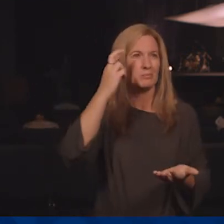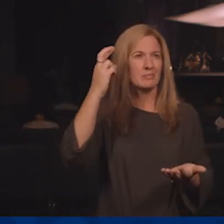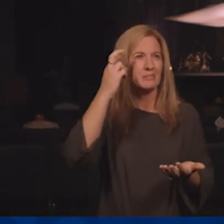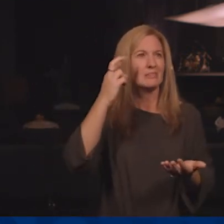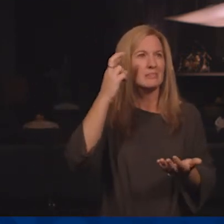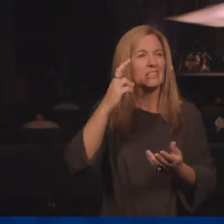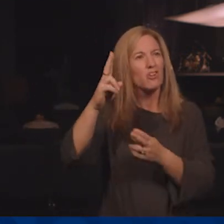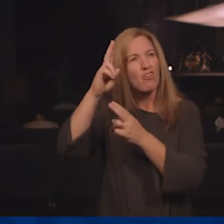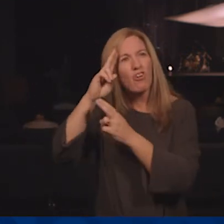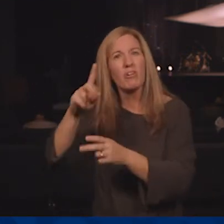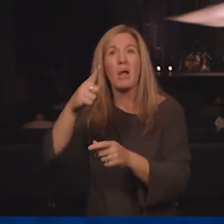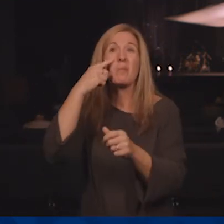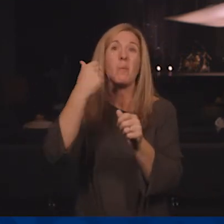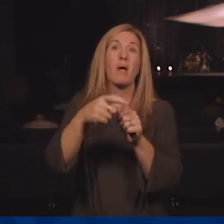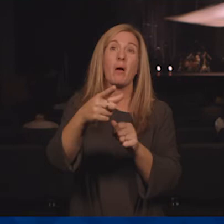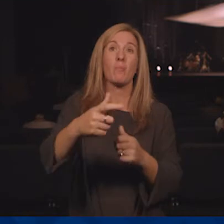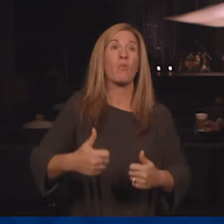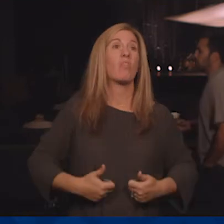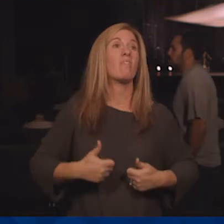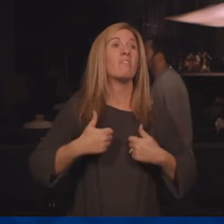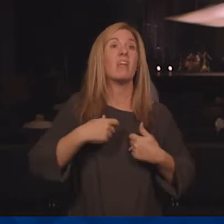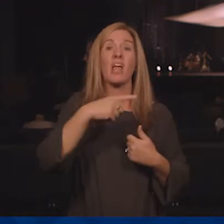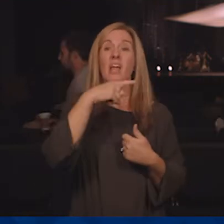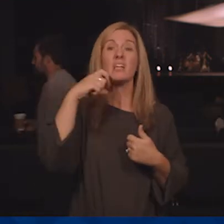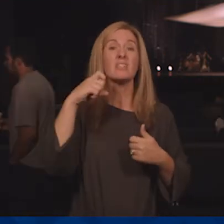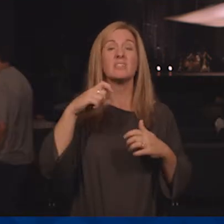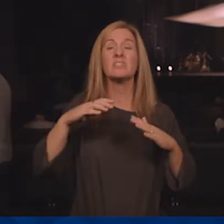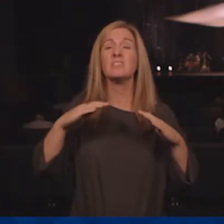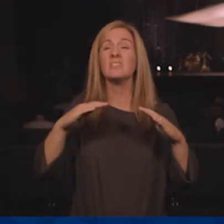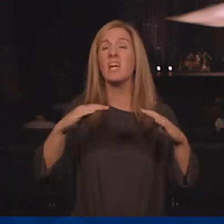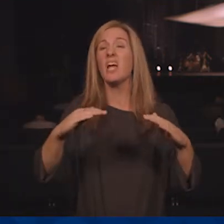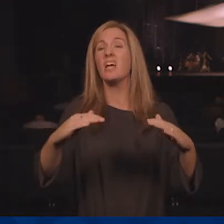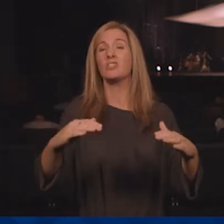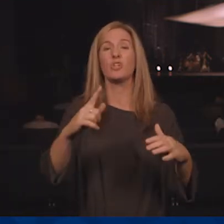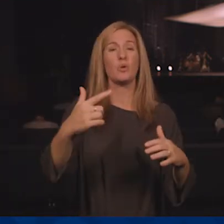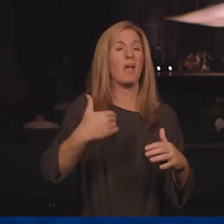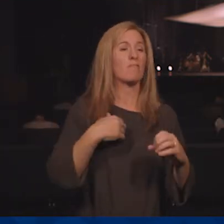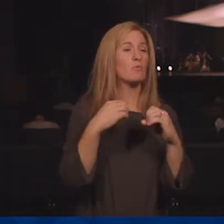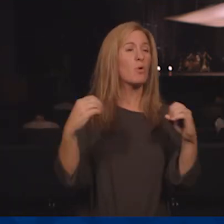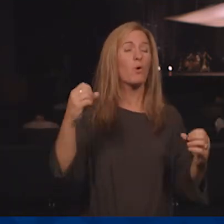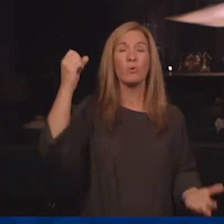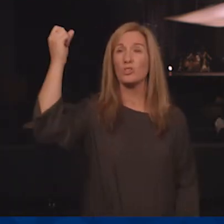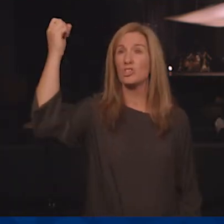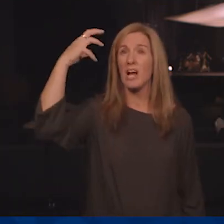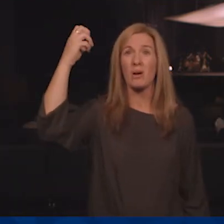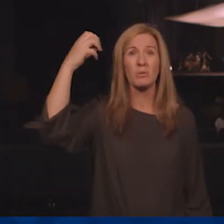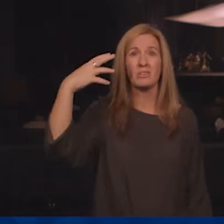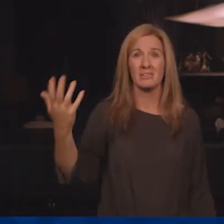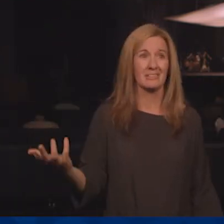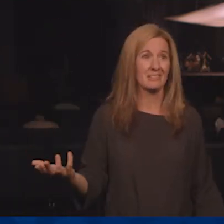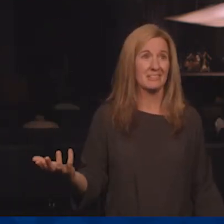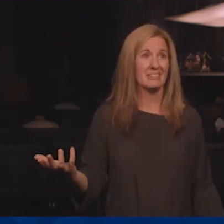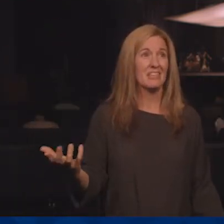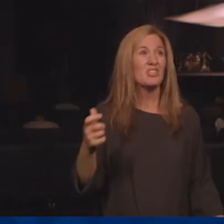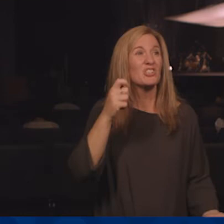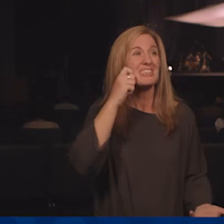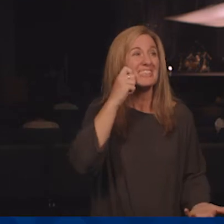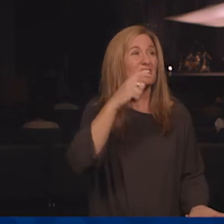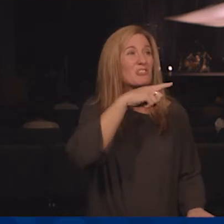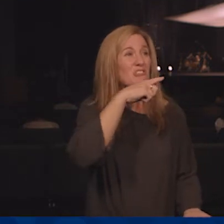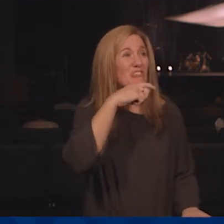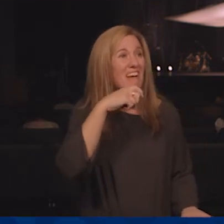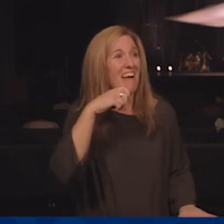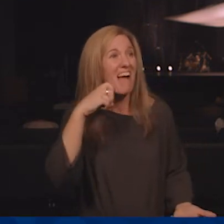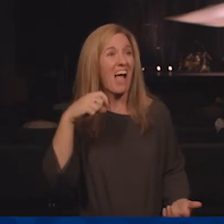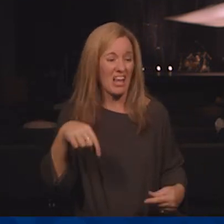desert. You have no airco, friends. You have no shower, friends. Your skin is dry,